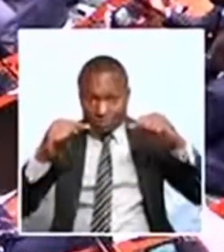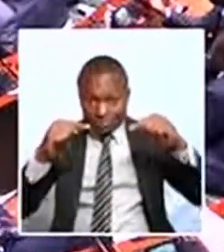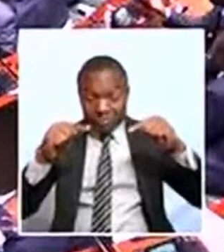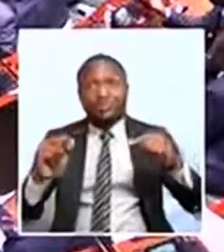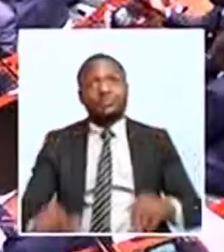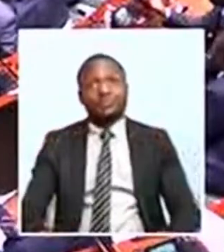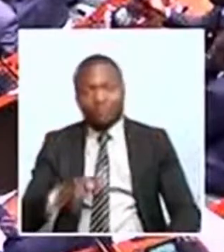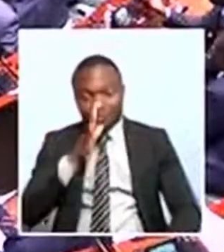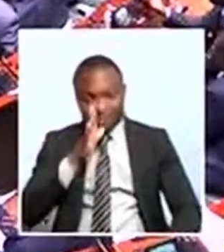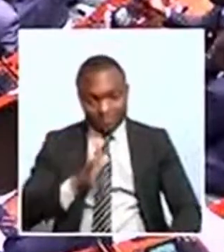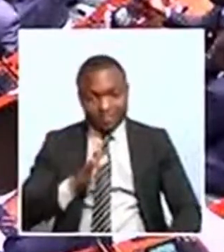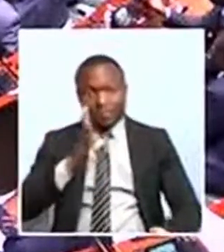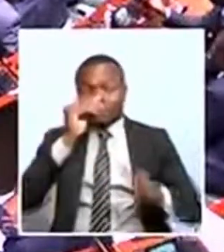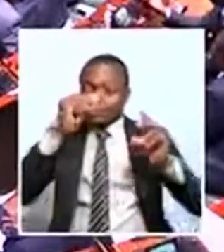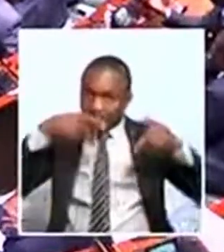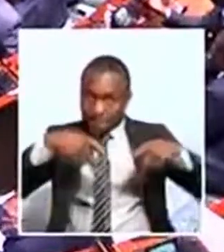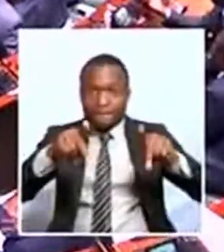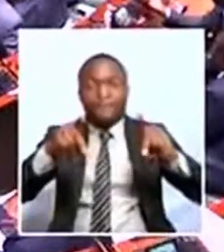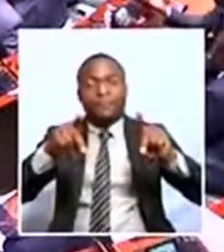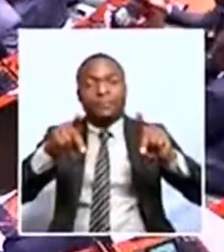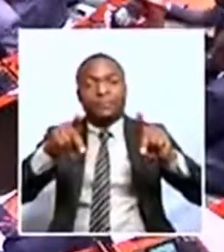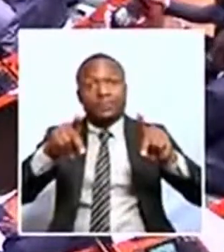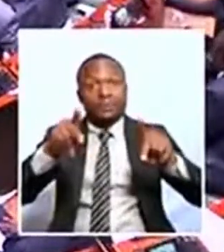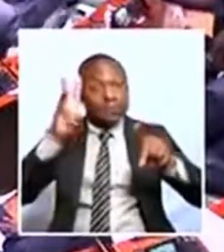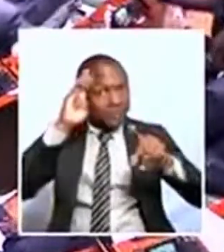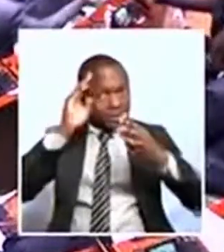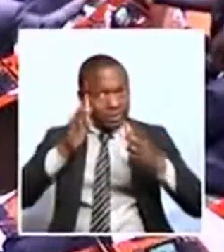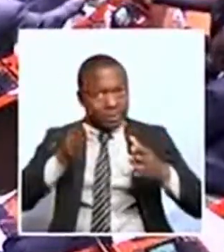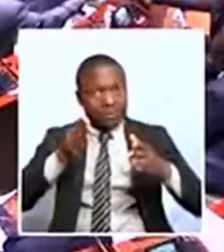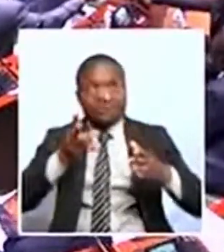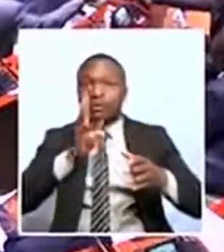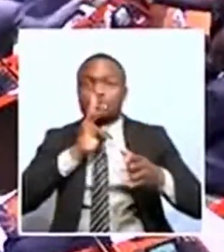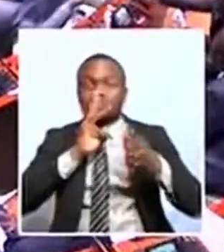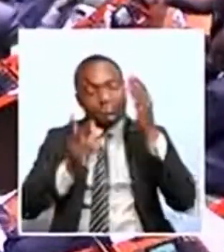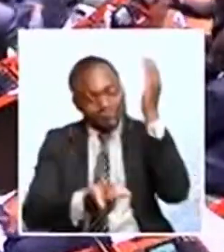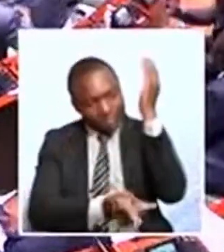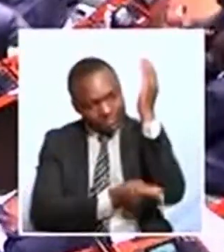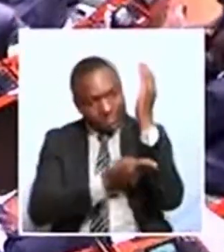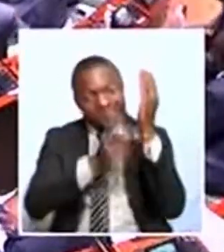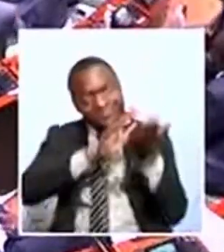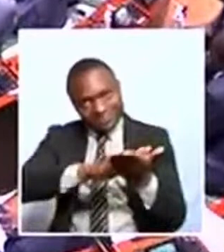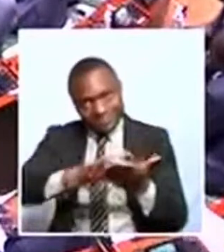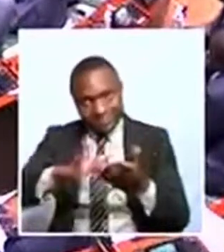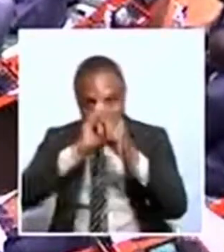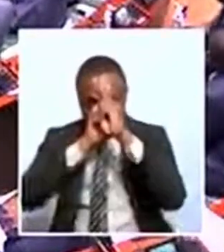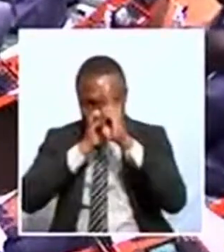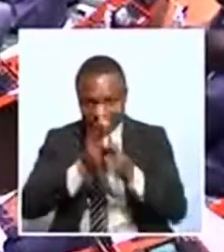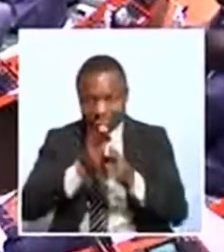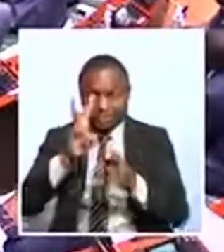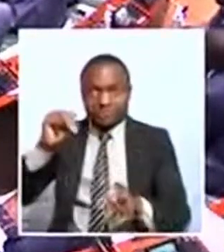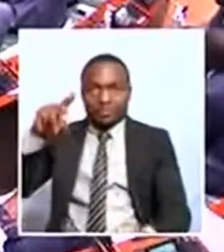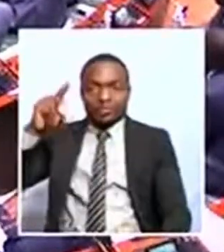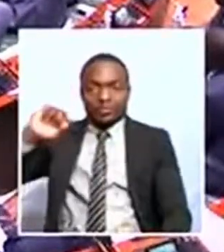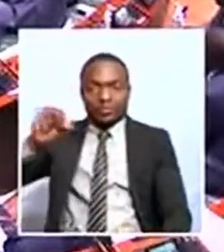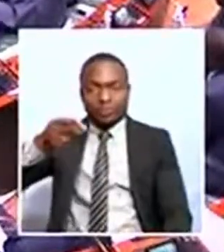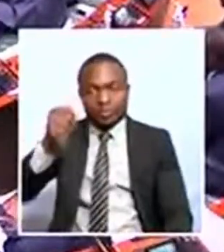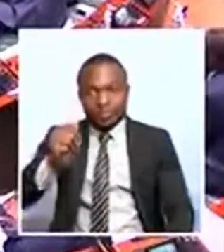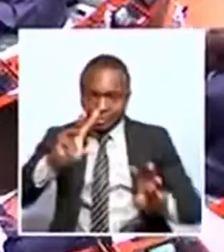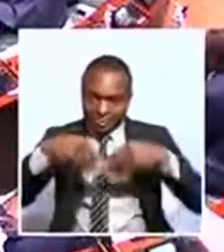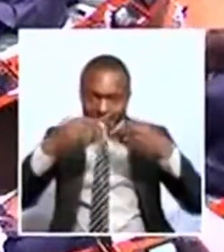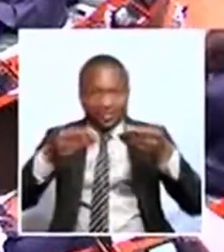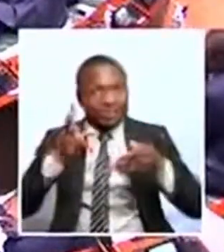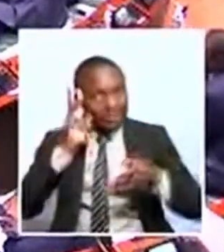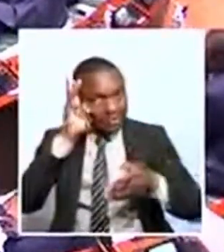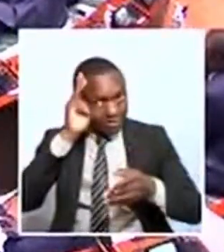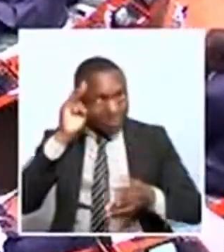also, Madam Speaker, permitted the Minister of Water Development and Sanitation, Honorable Mike Imposha, to render a ministerial